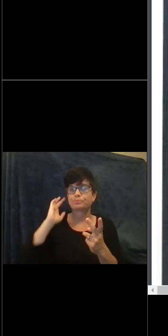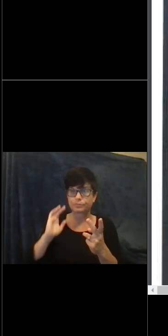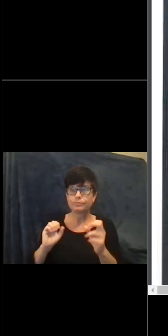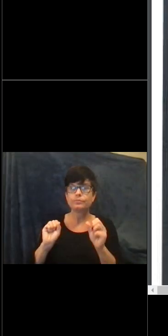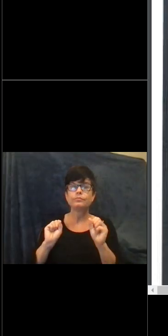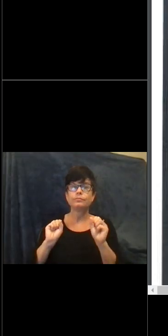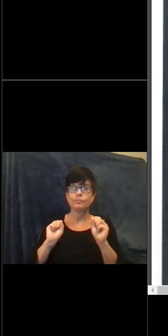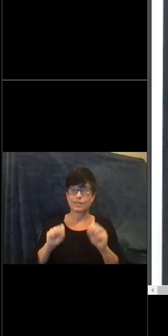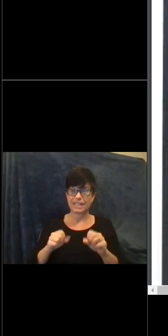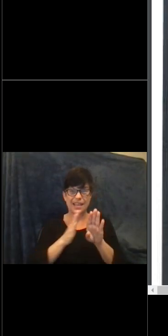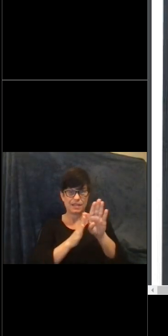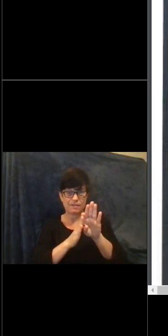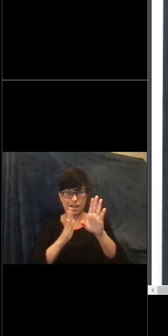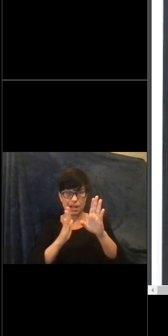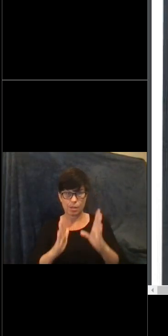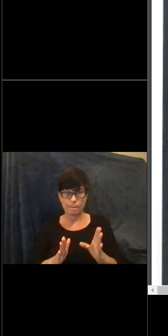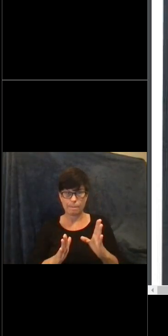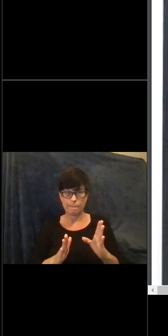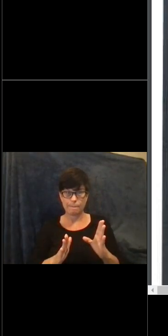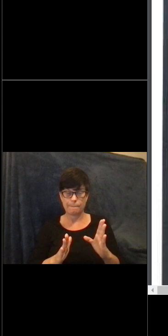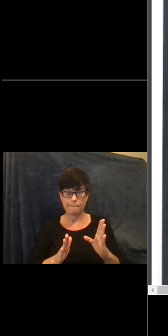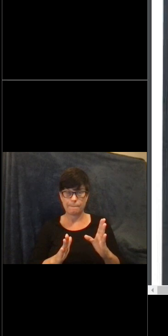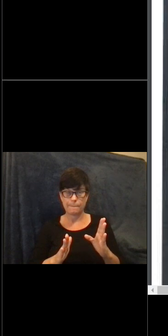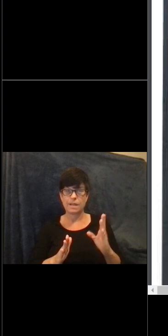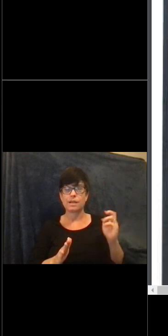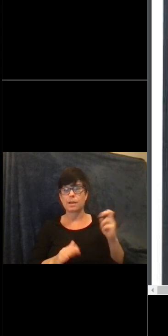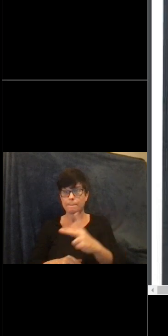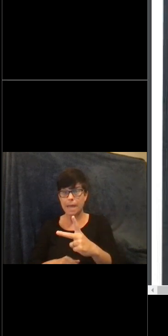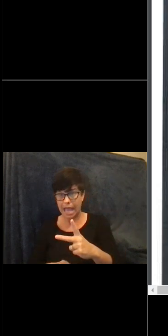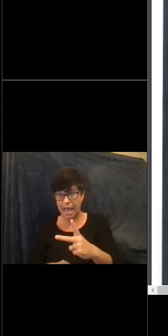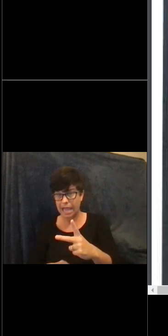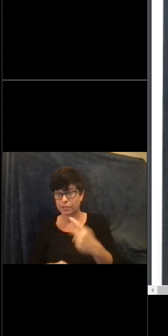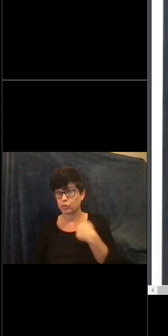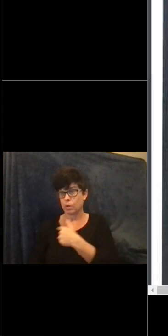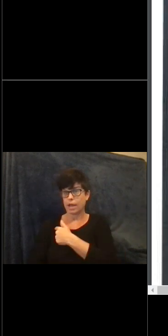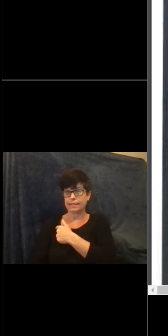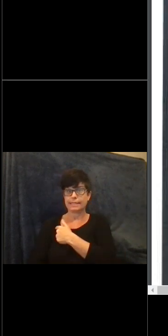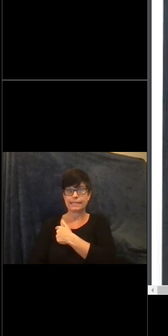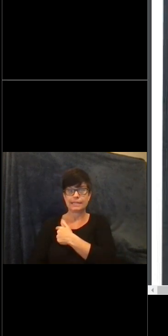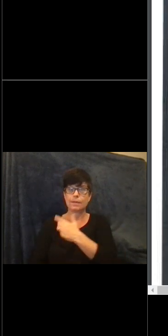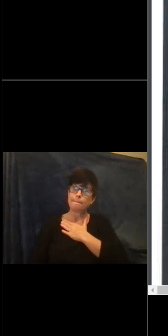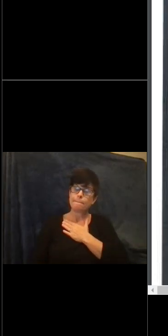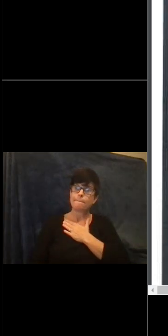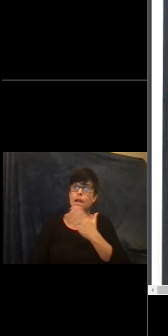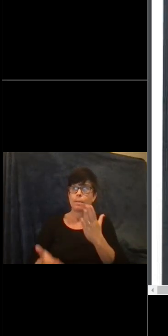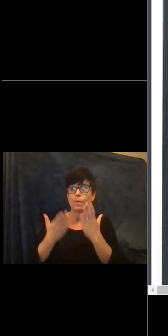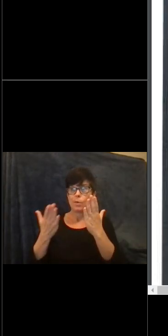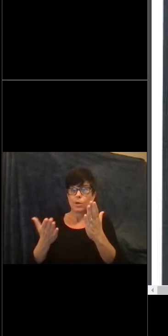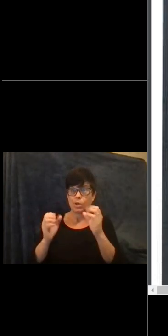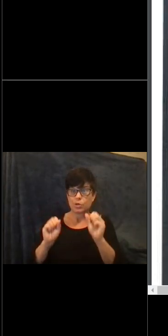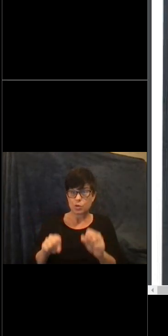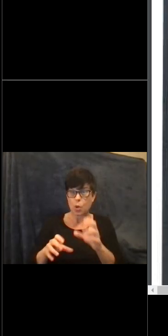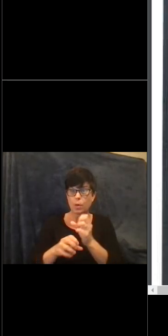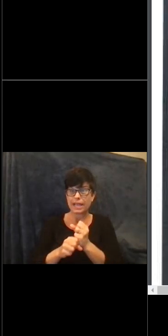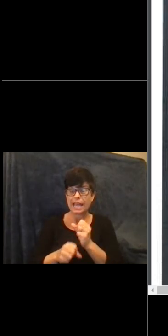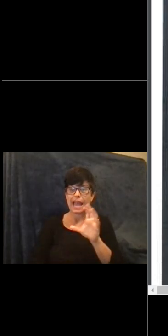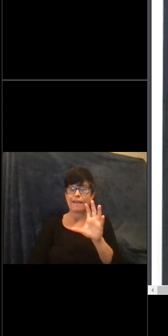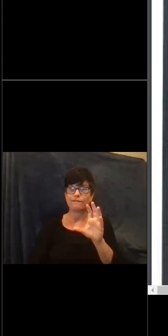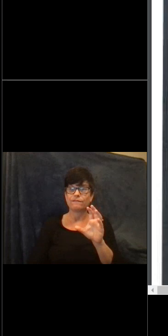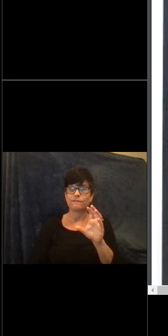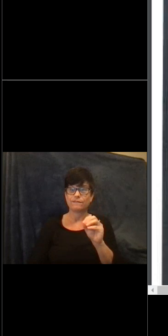the developer come back to the board and say, you know, my proposal was, could we get 50 parking